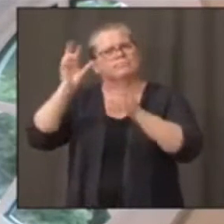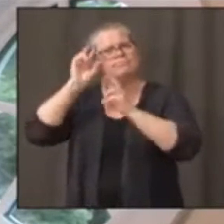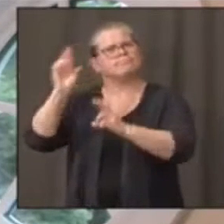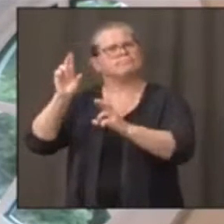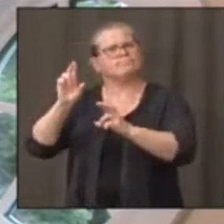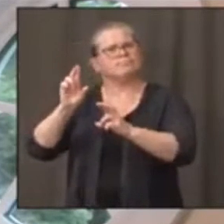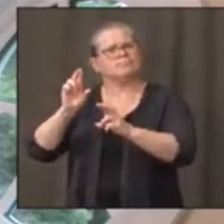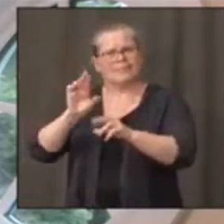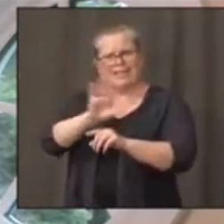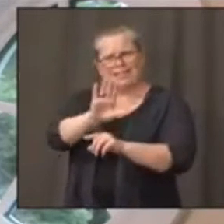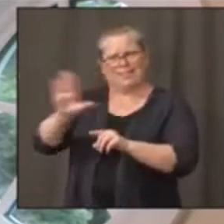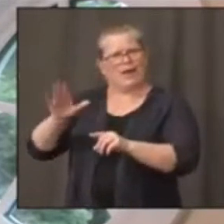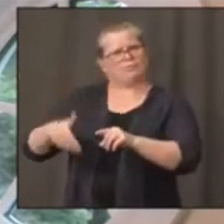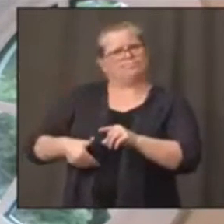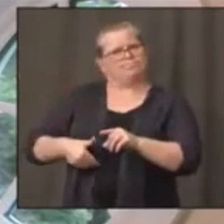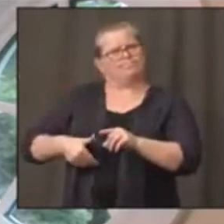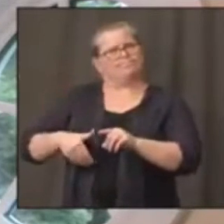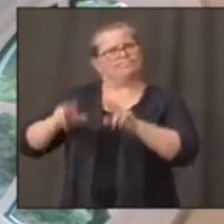of the risk.